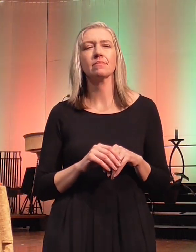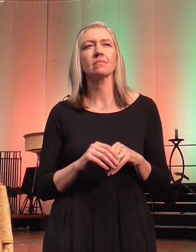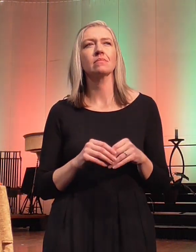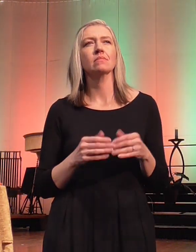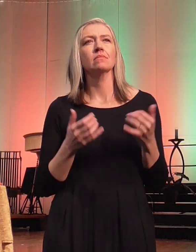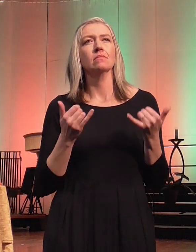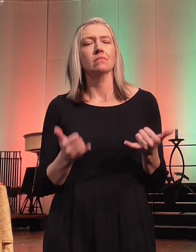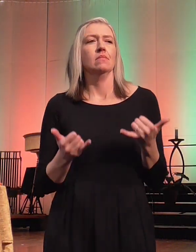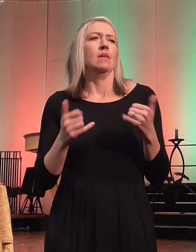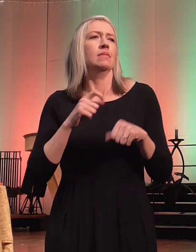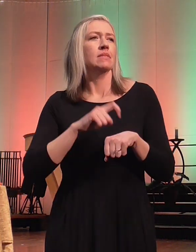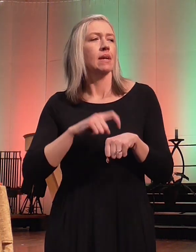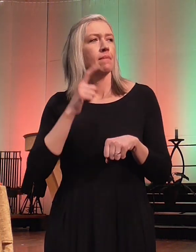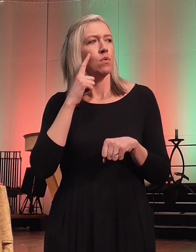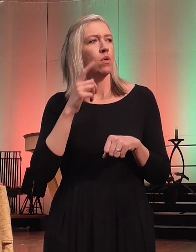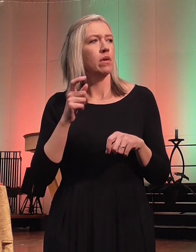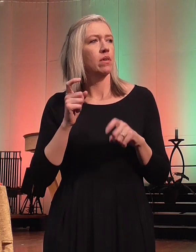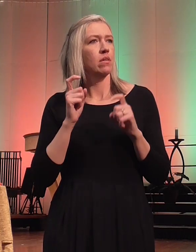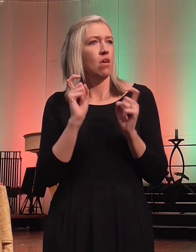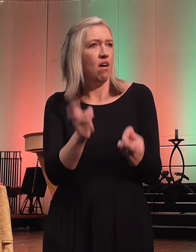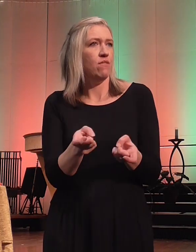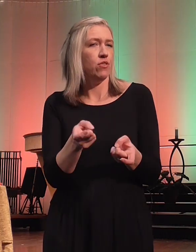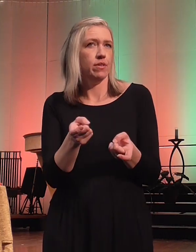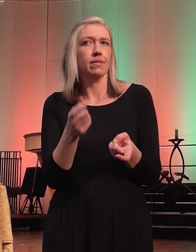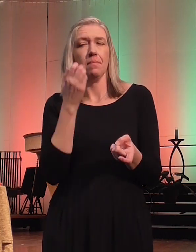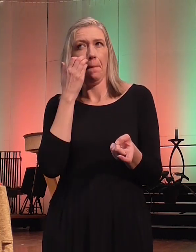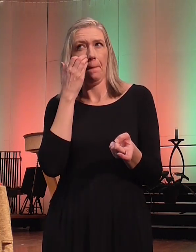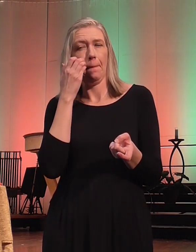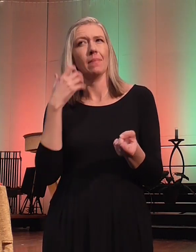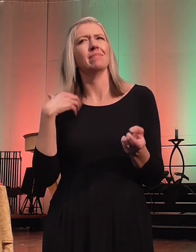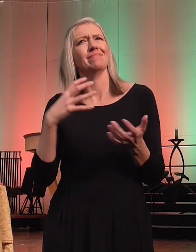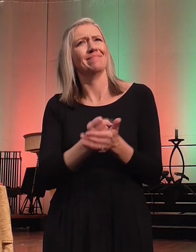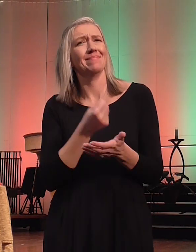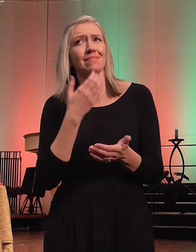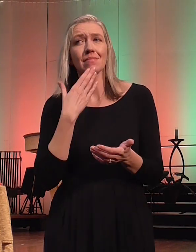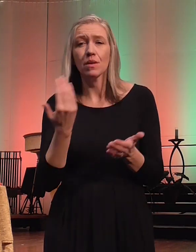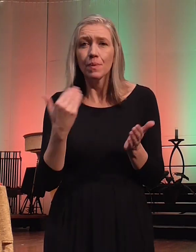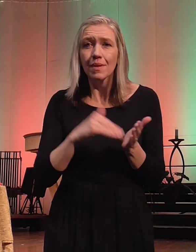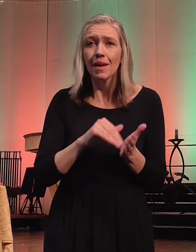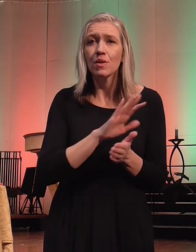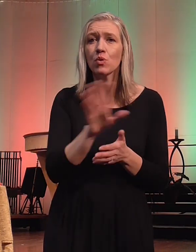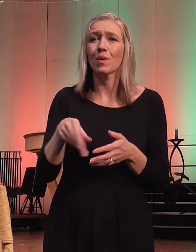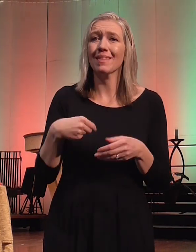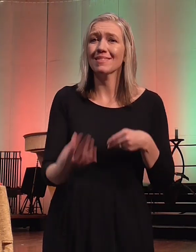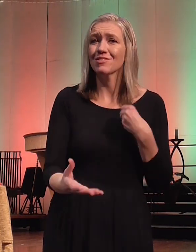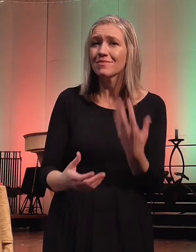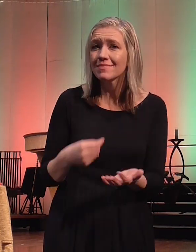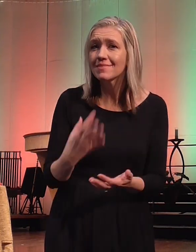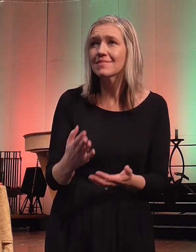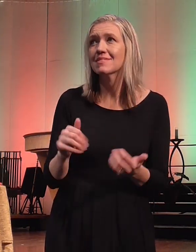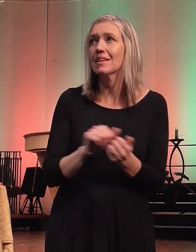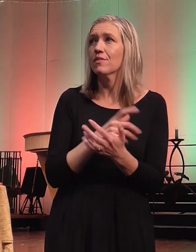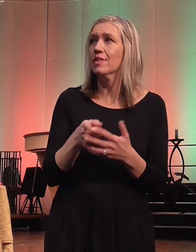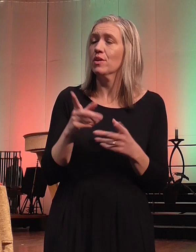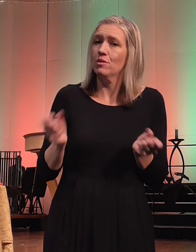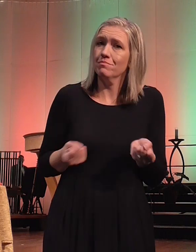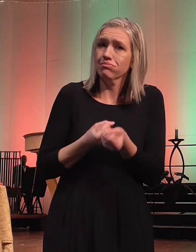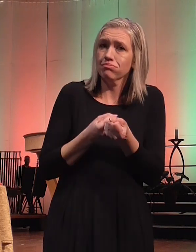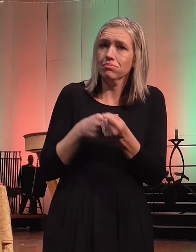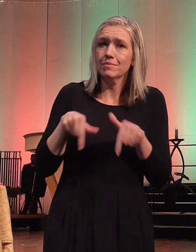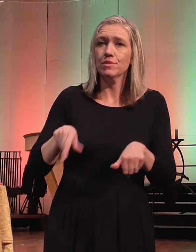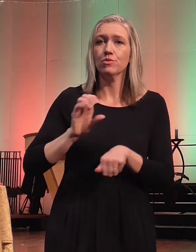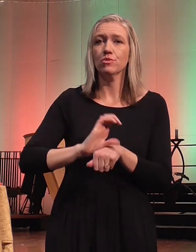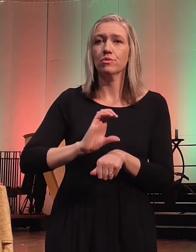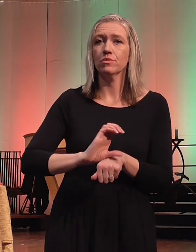As we move into this time of offering, I just want to say thank you again for your generosity and for all that you contribute to Mile High